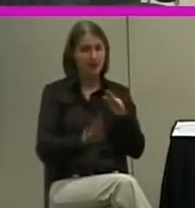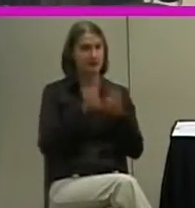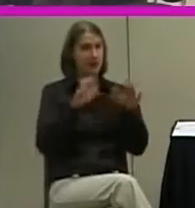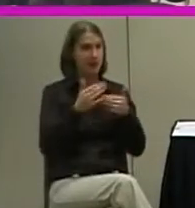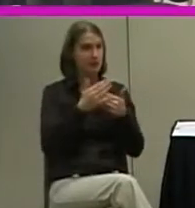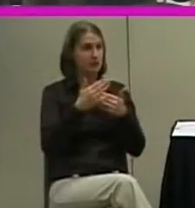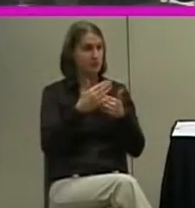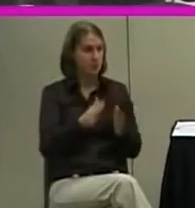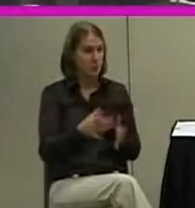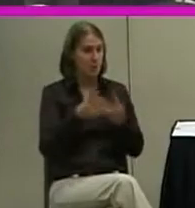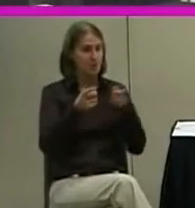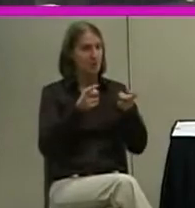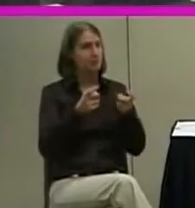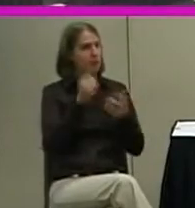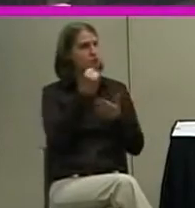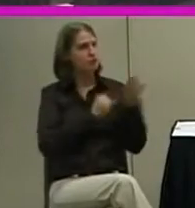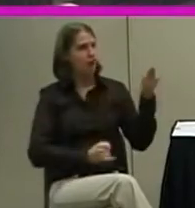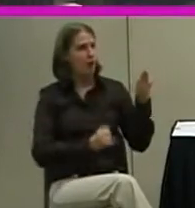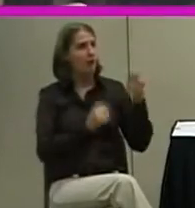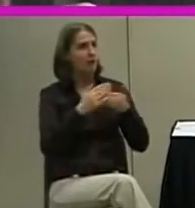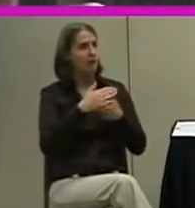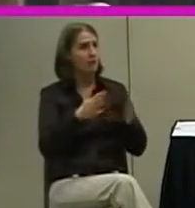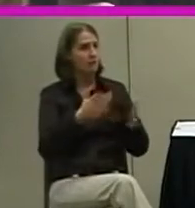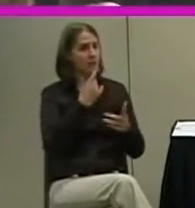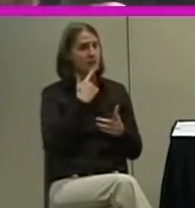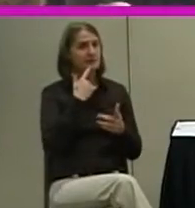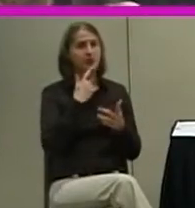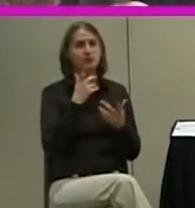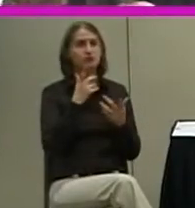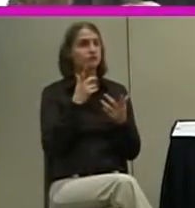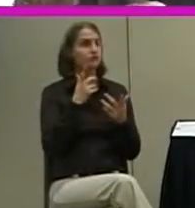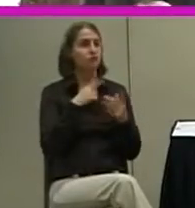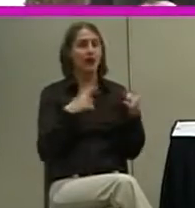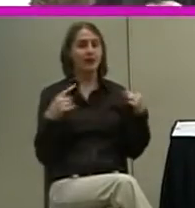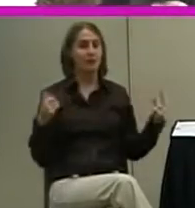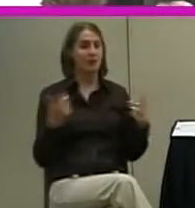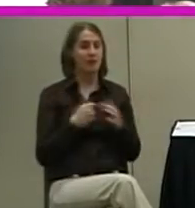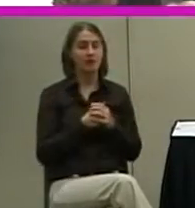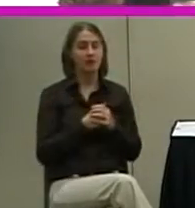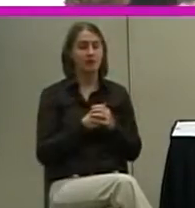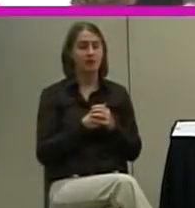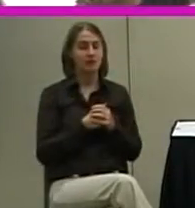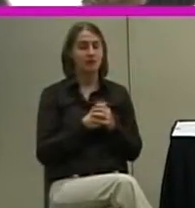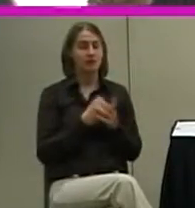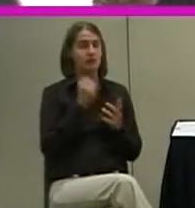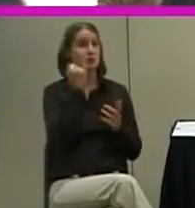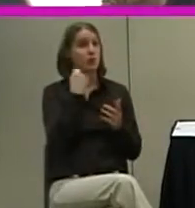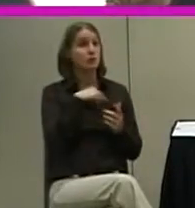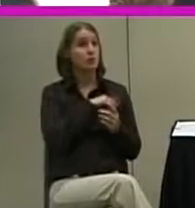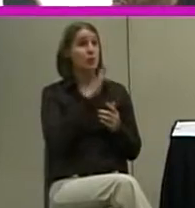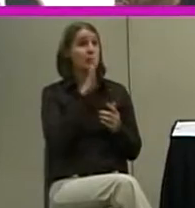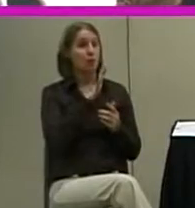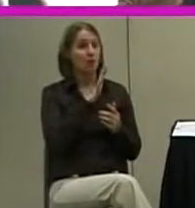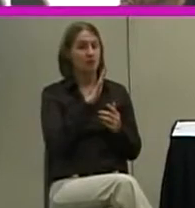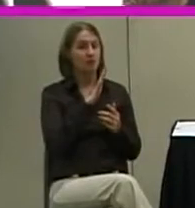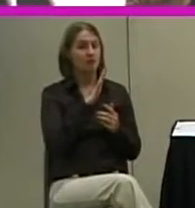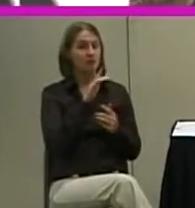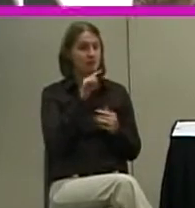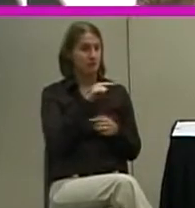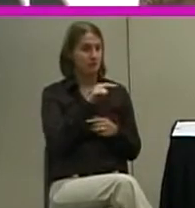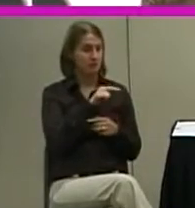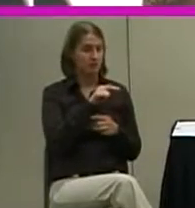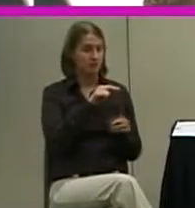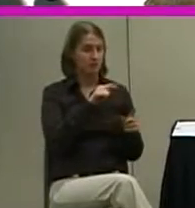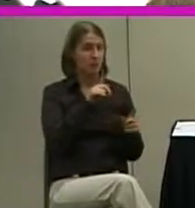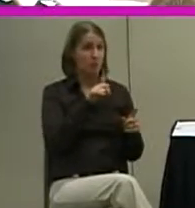like to do is draw a picture of the room and say, randomly, let's say we're going to throw, here where the problem behaviors stick